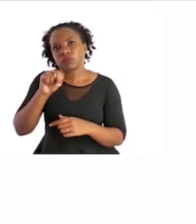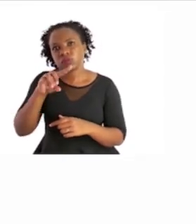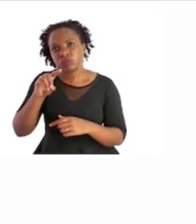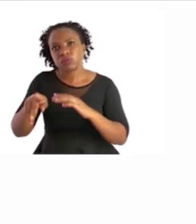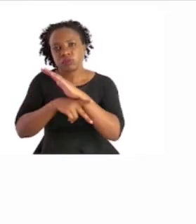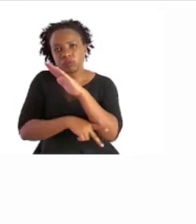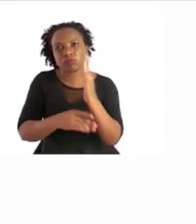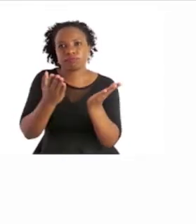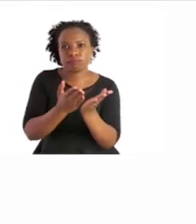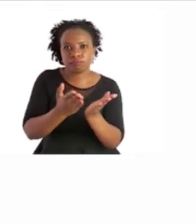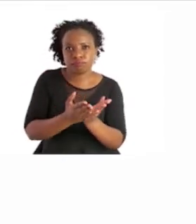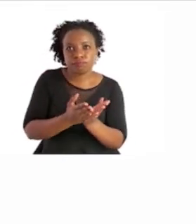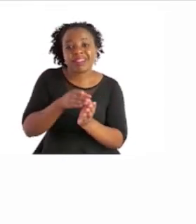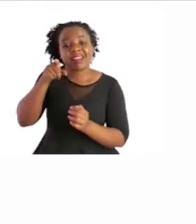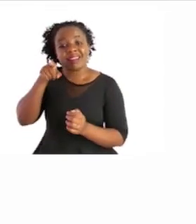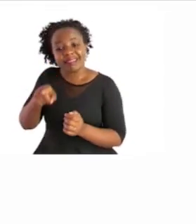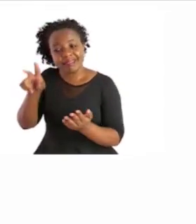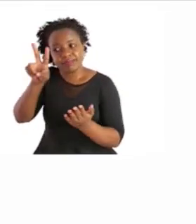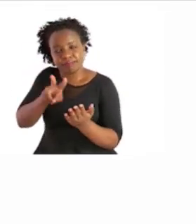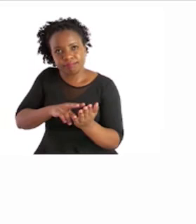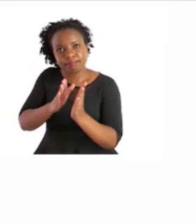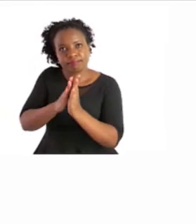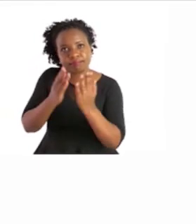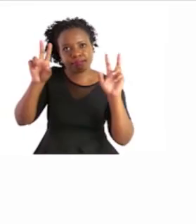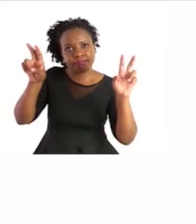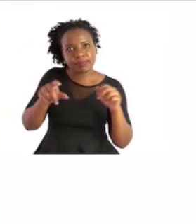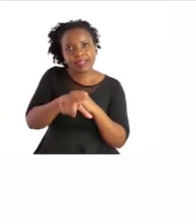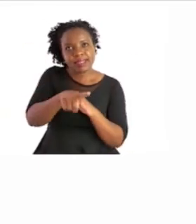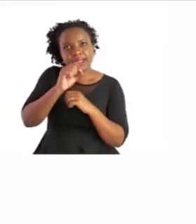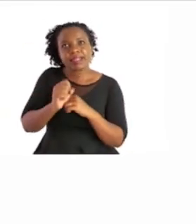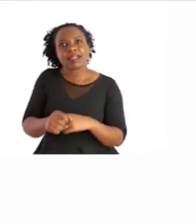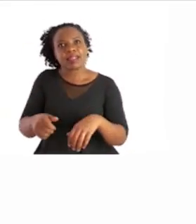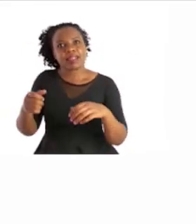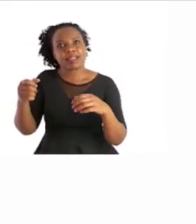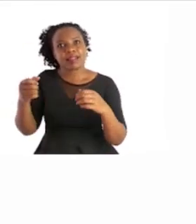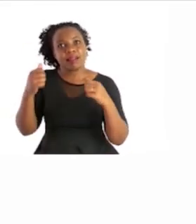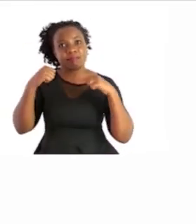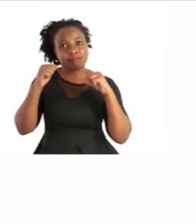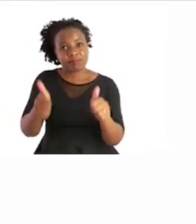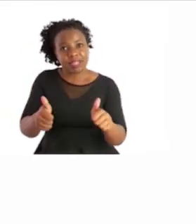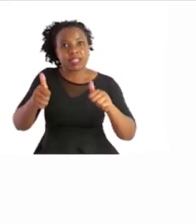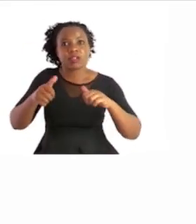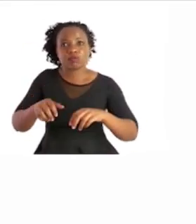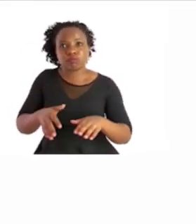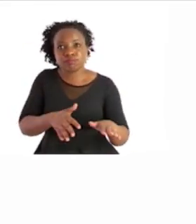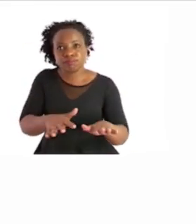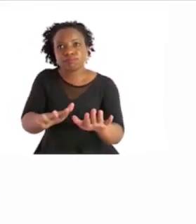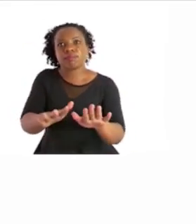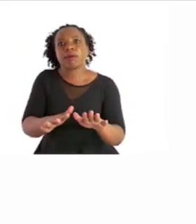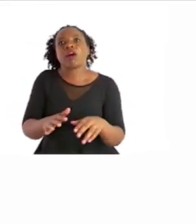He reads the book, The Great Flood, by Hope Dube while